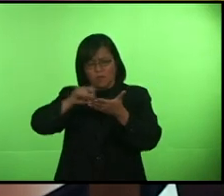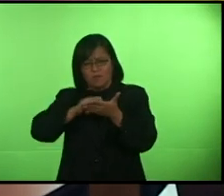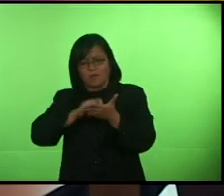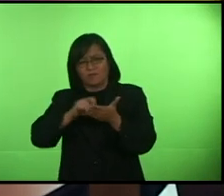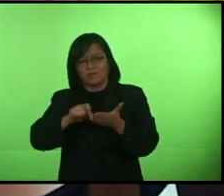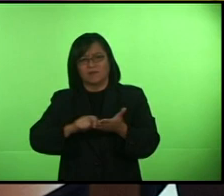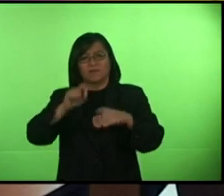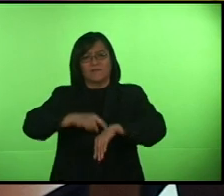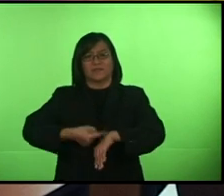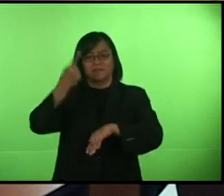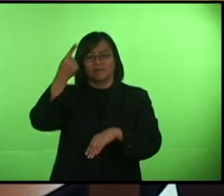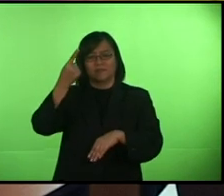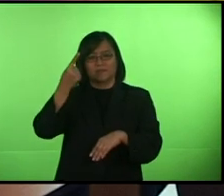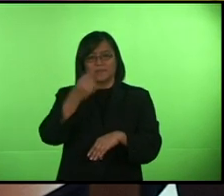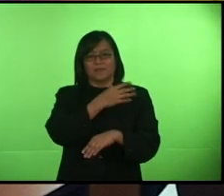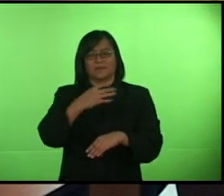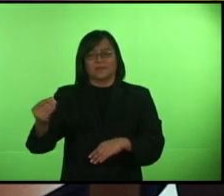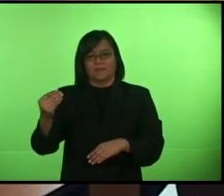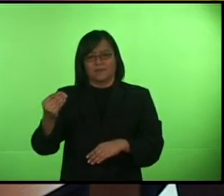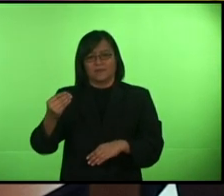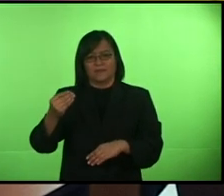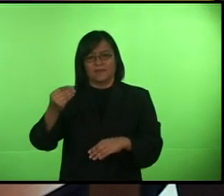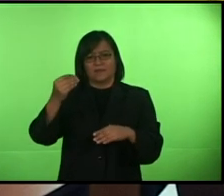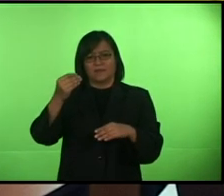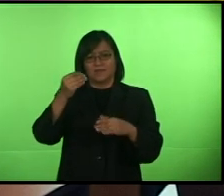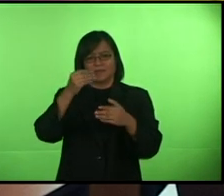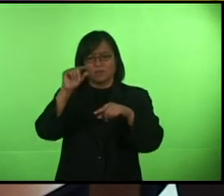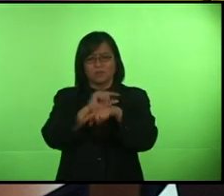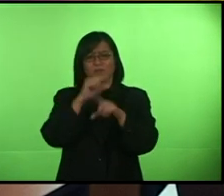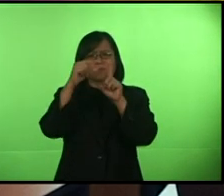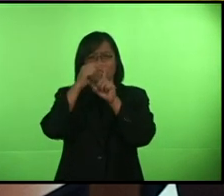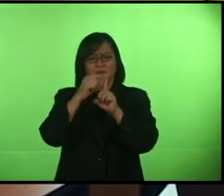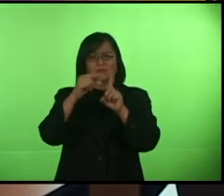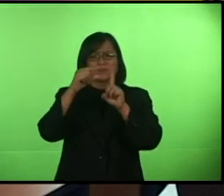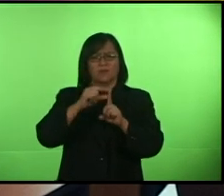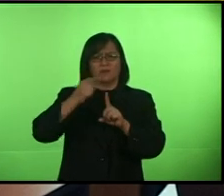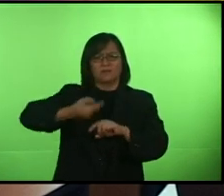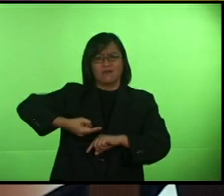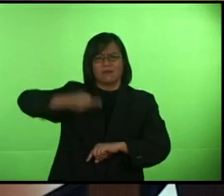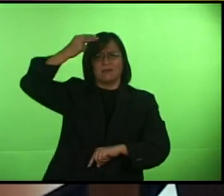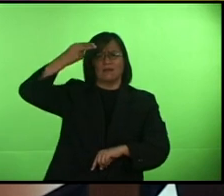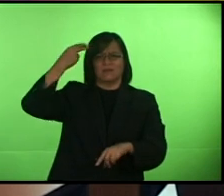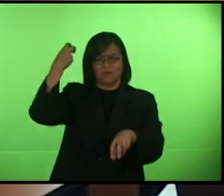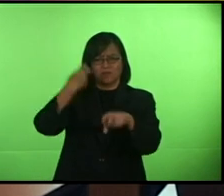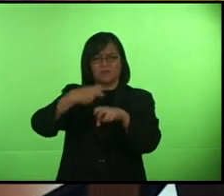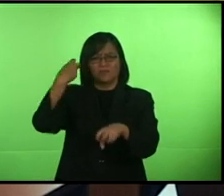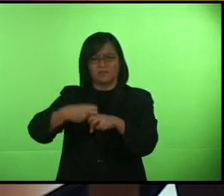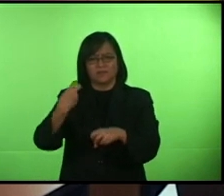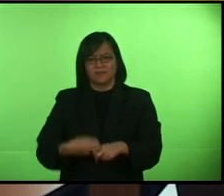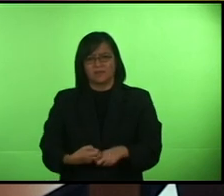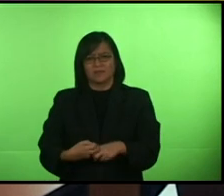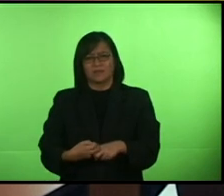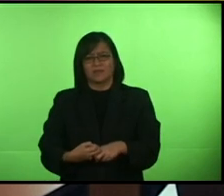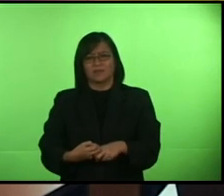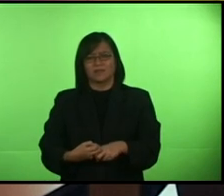writing for the first time, yeah, and they tend to write words that are bombastic. Okay, they tend